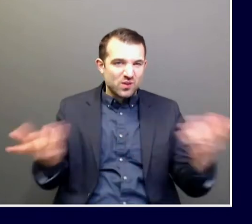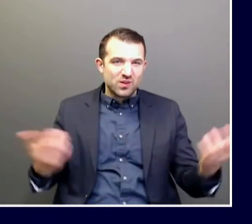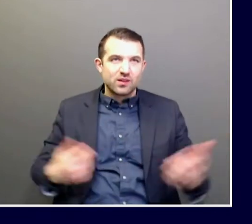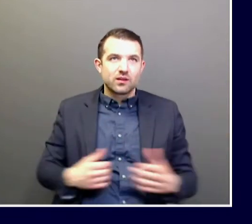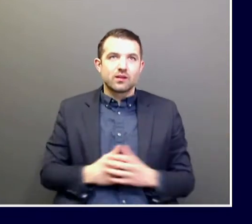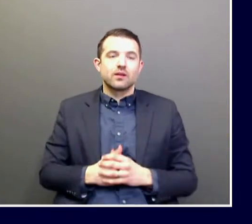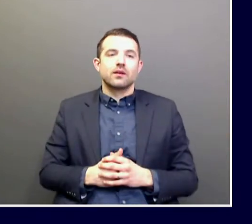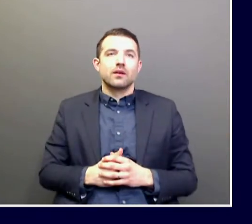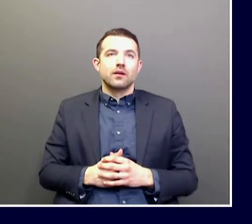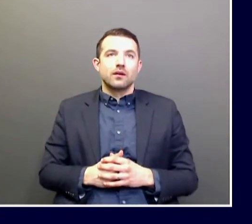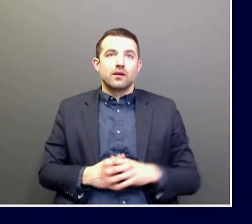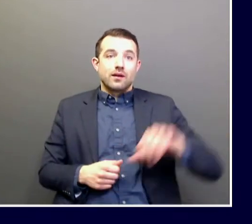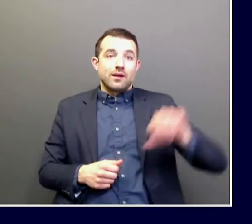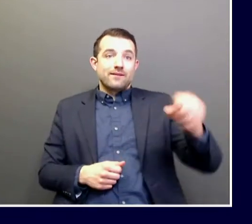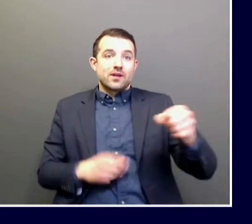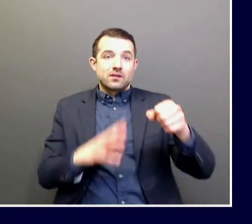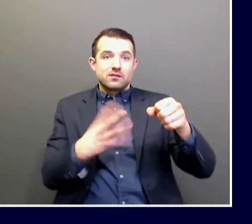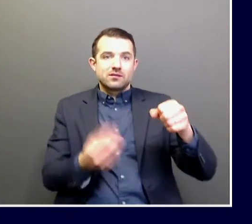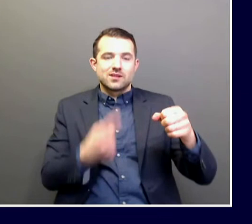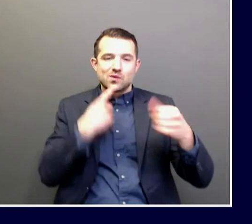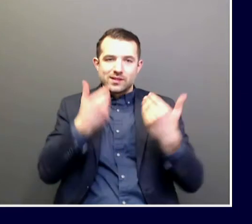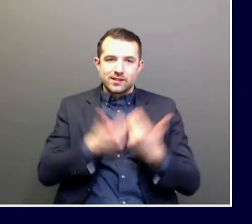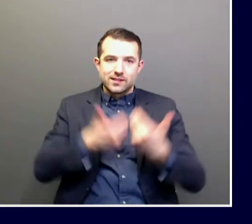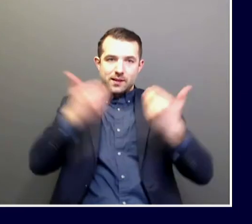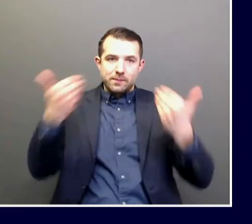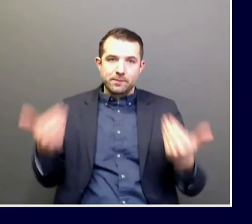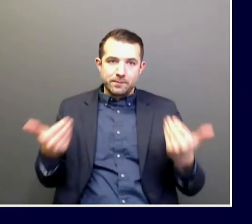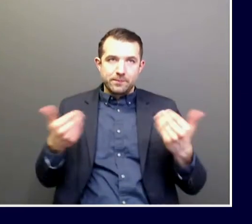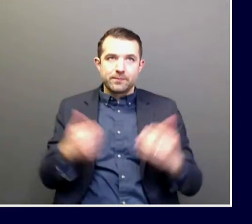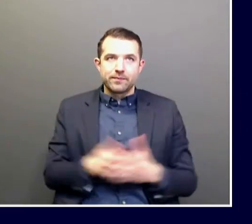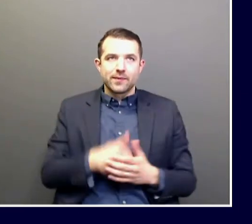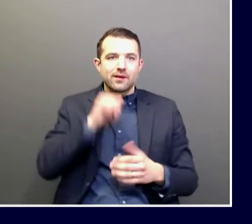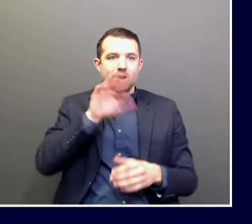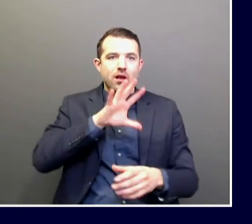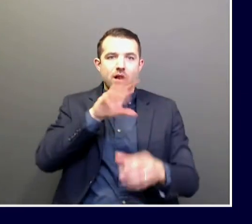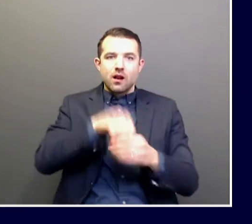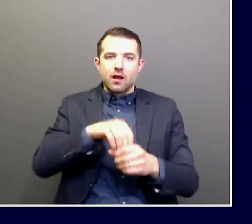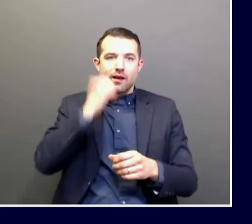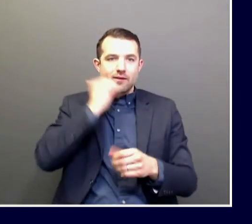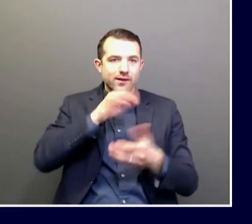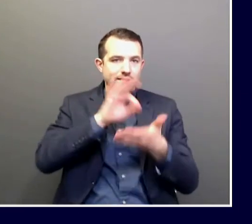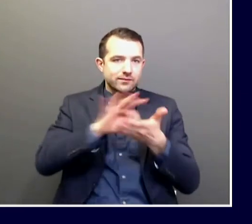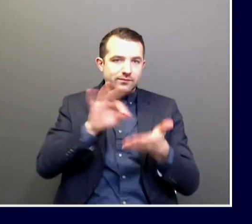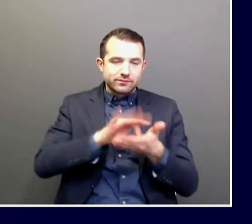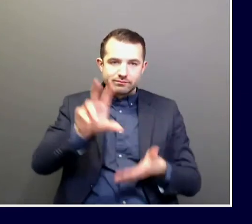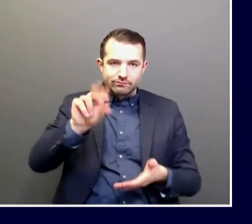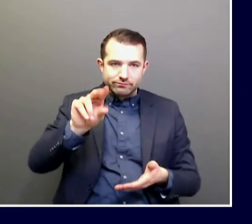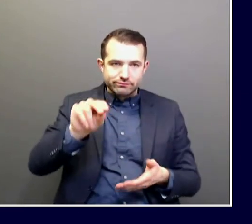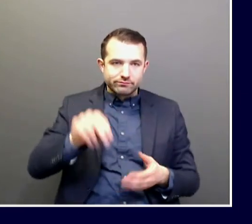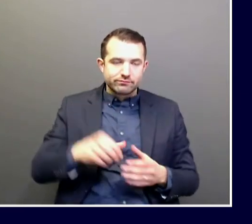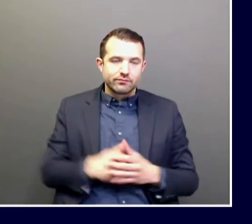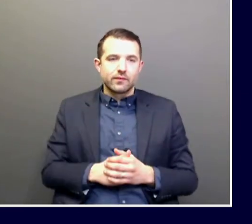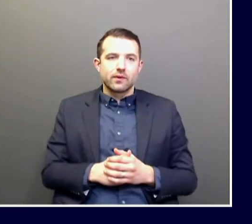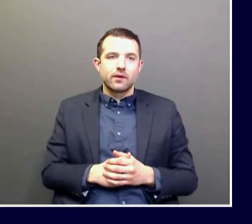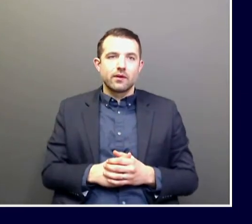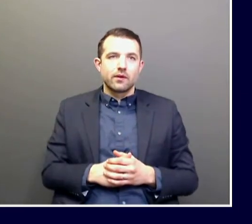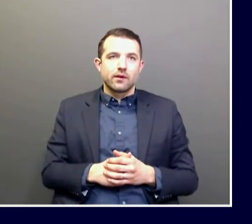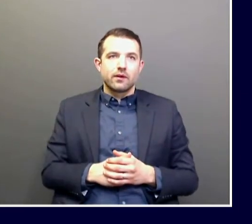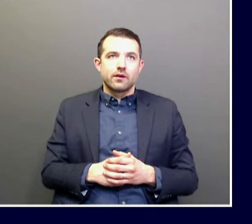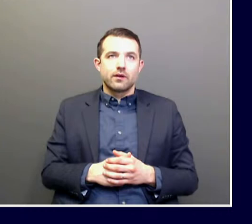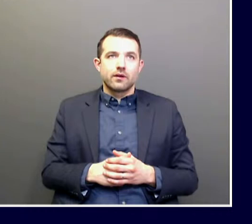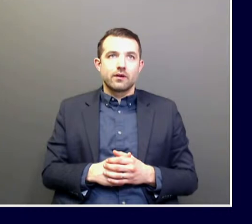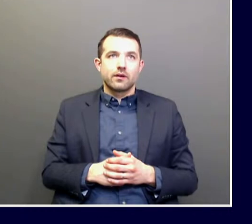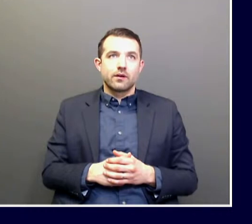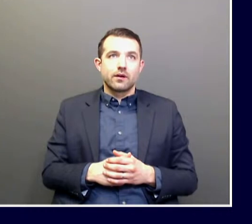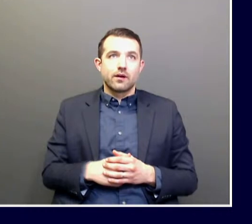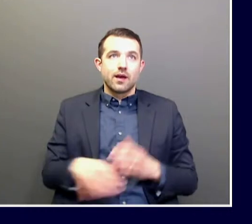question, I don't know the answer, but I am certainly not going to stand in the way of expanding testing. Getting more